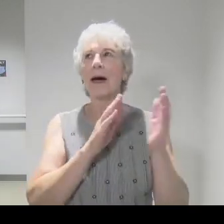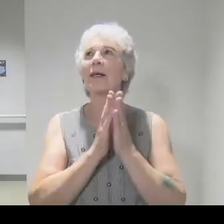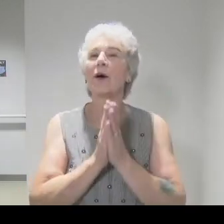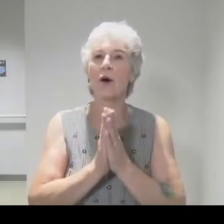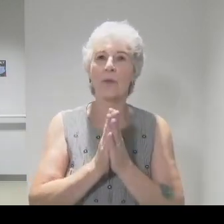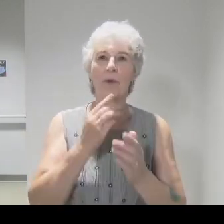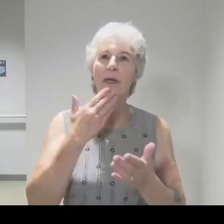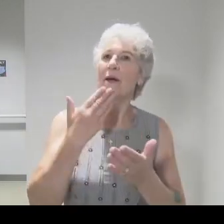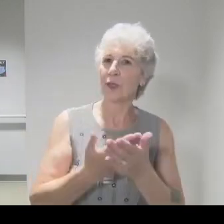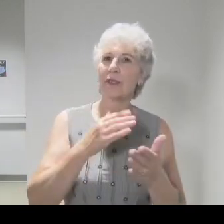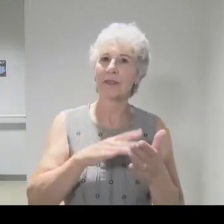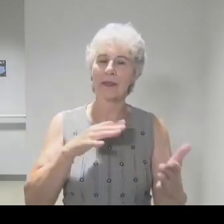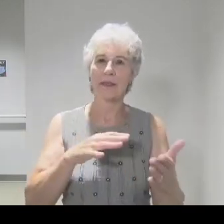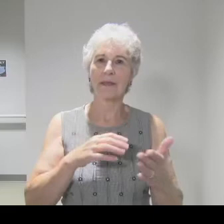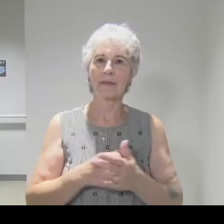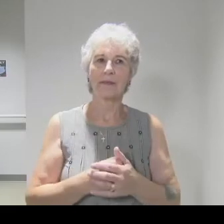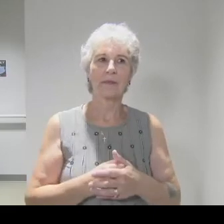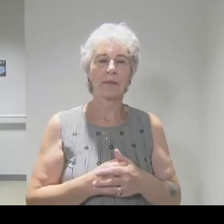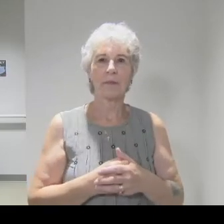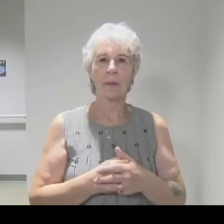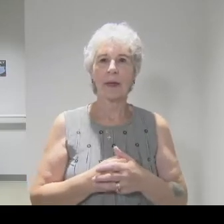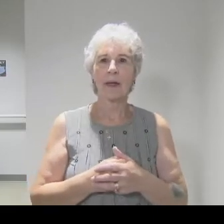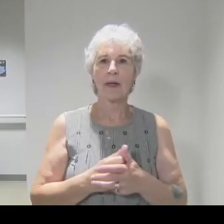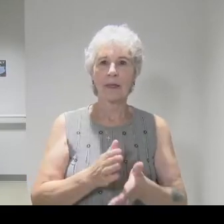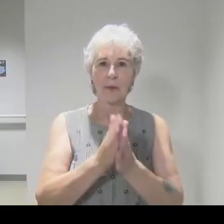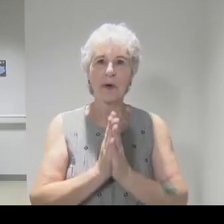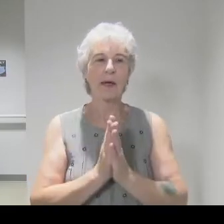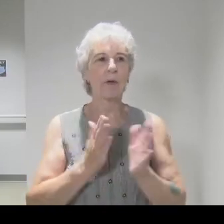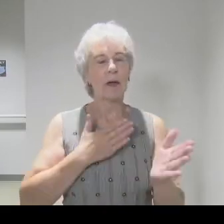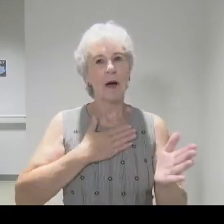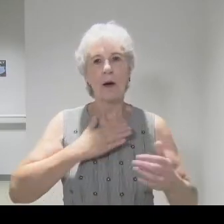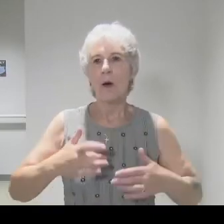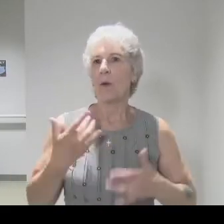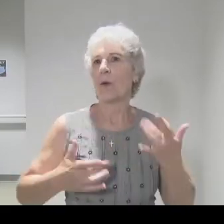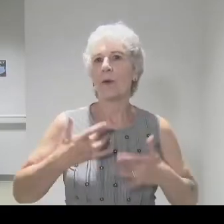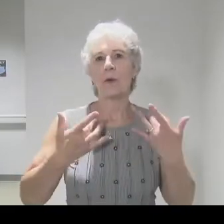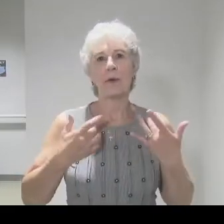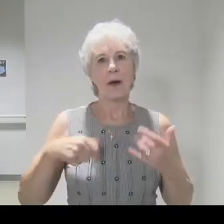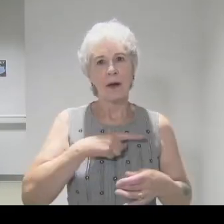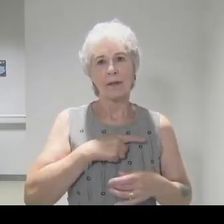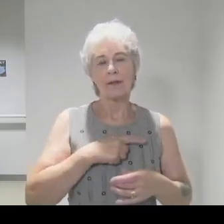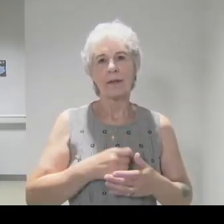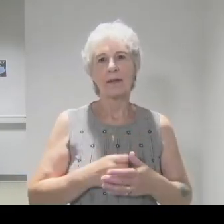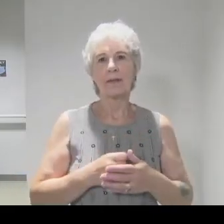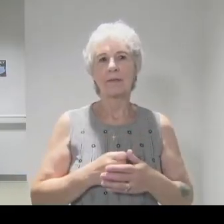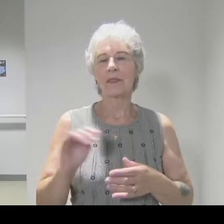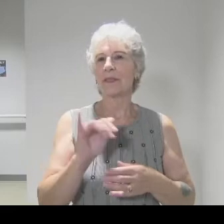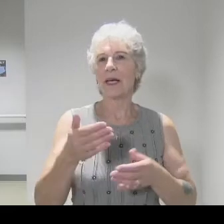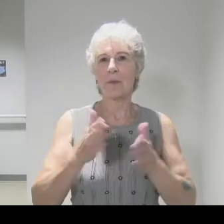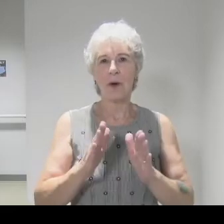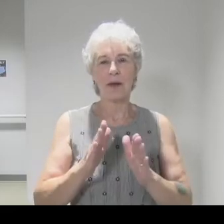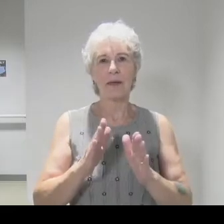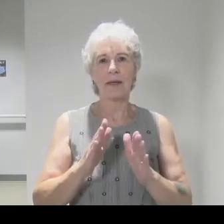of the New Testament. And I pray that it will revive us, as it has many throughout the centuries, as we commit to